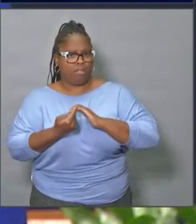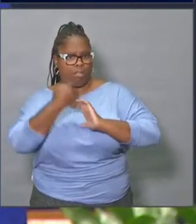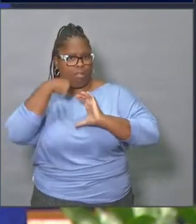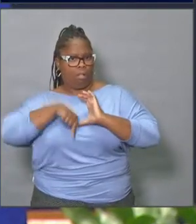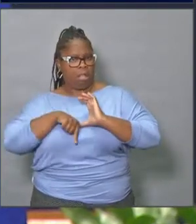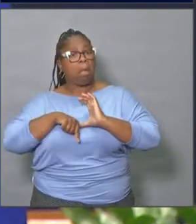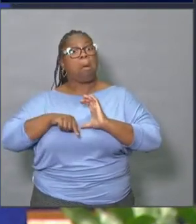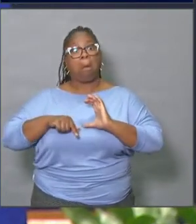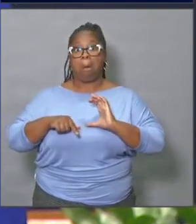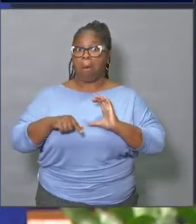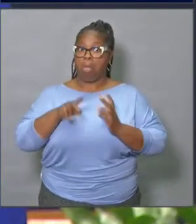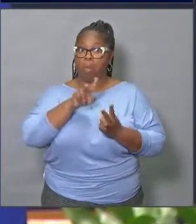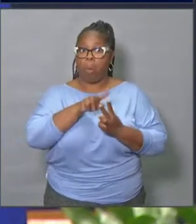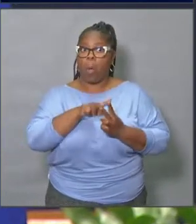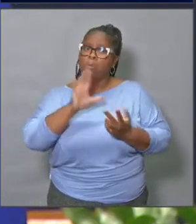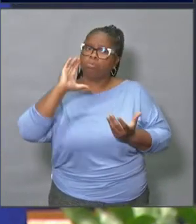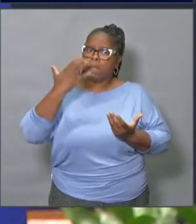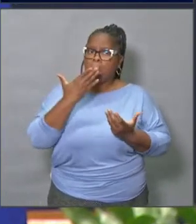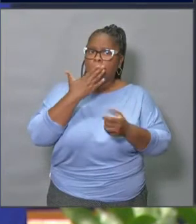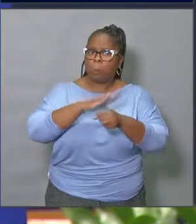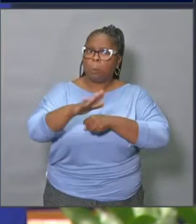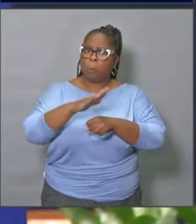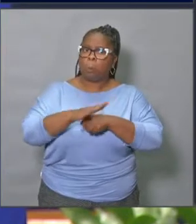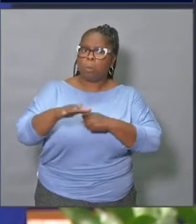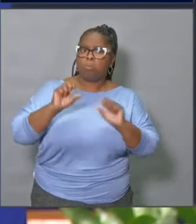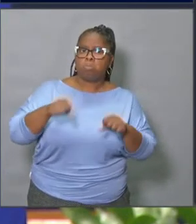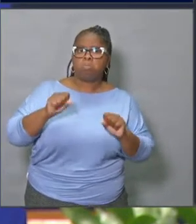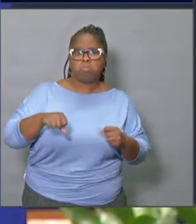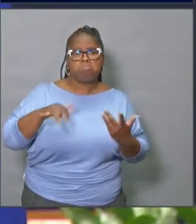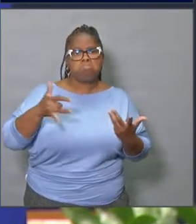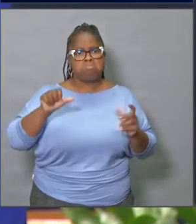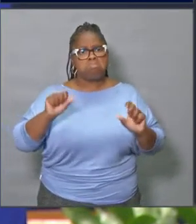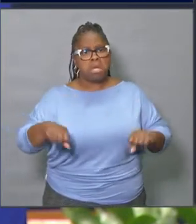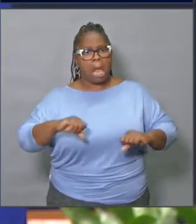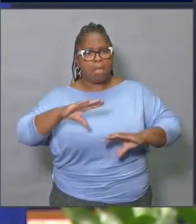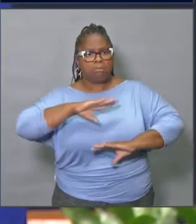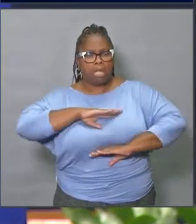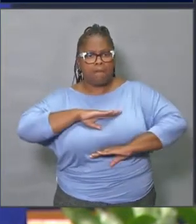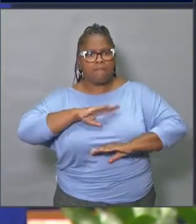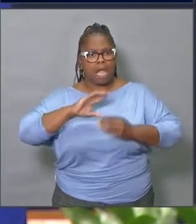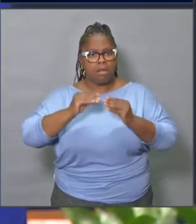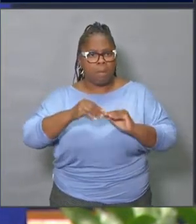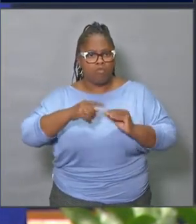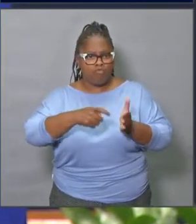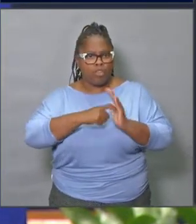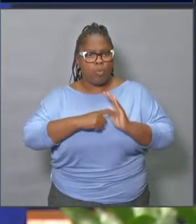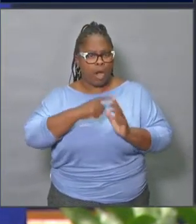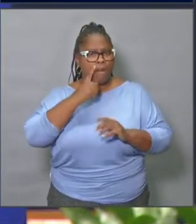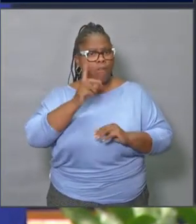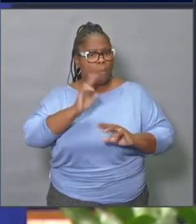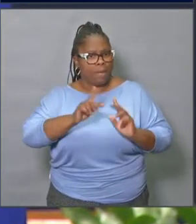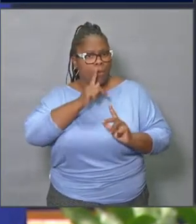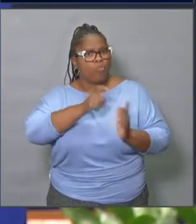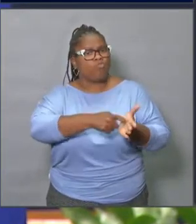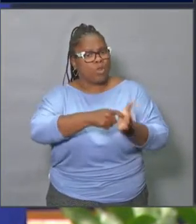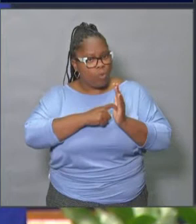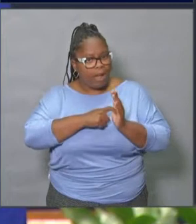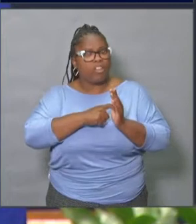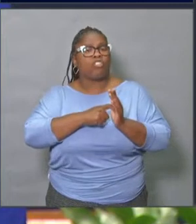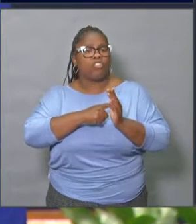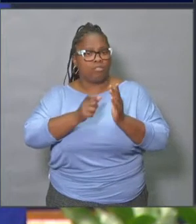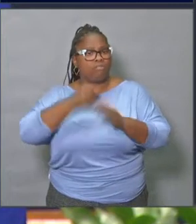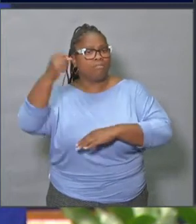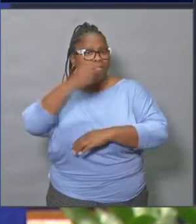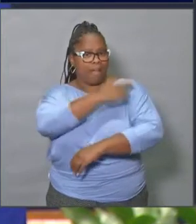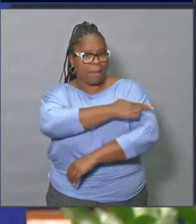be able to meet the anticipated number of new patients that will require hospital-level care over the next 4 weeks.